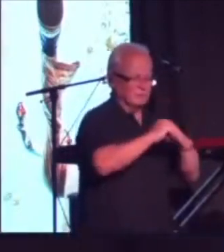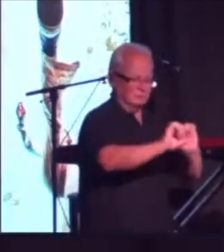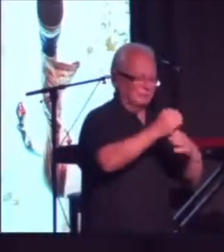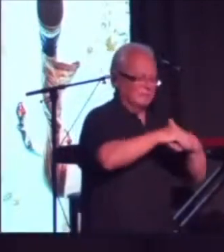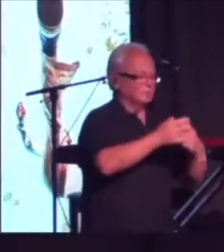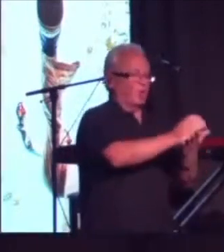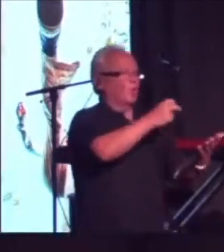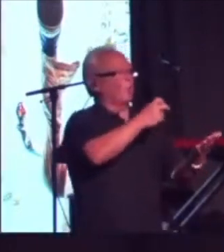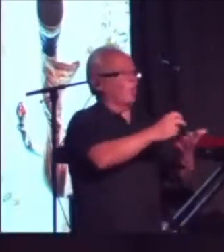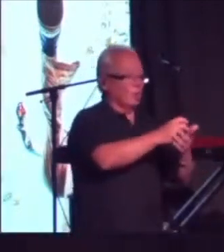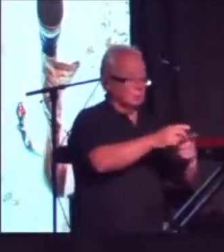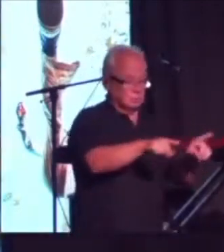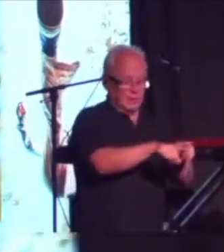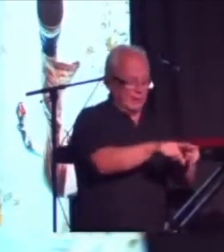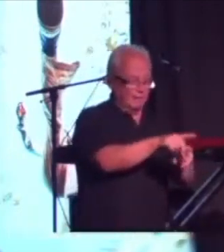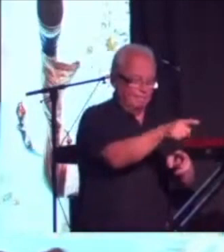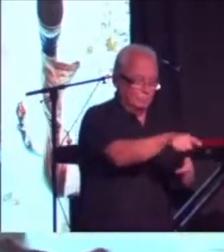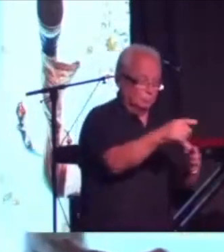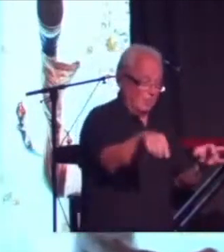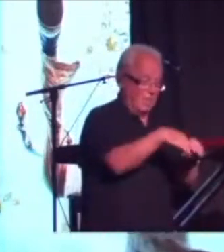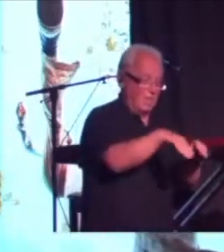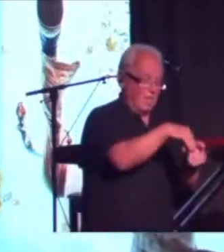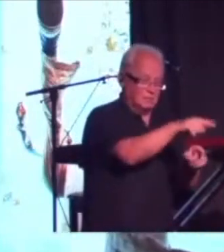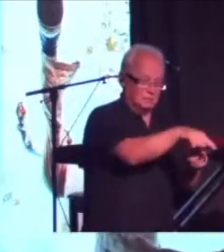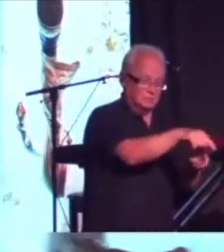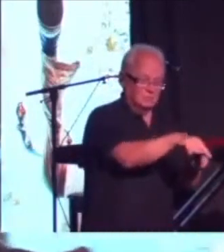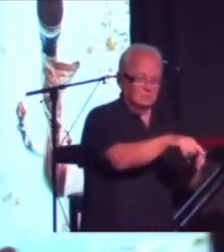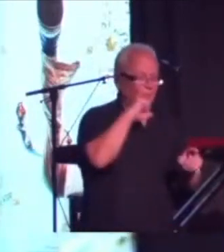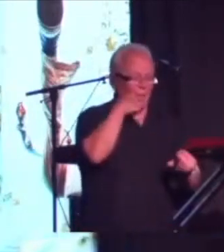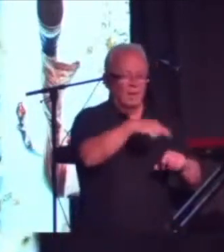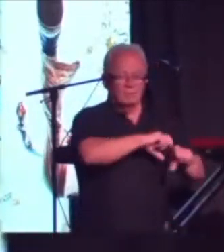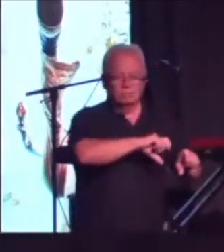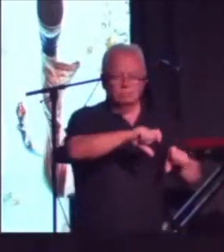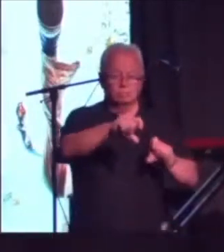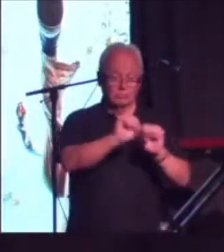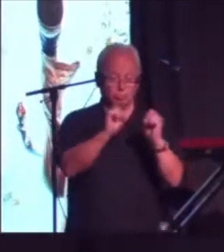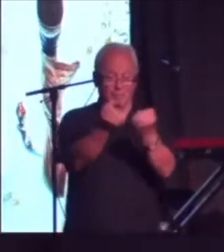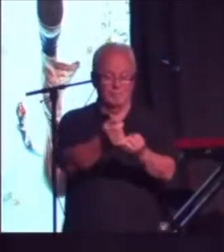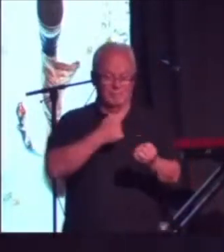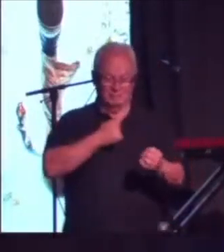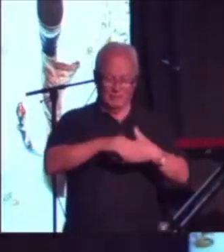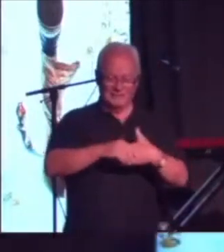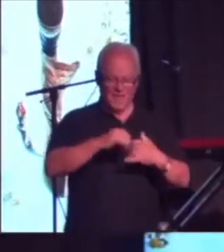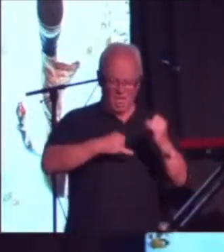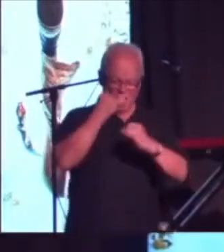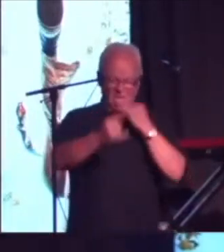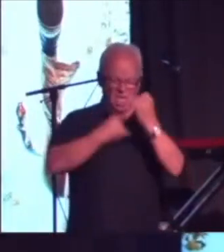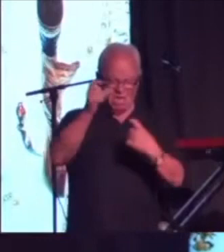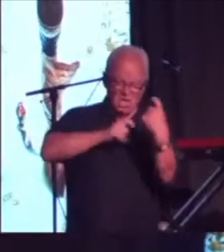they're unfaithful, if they're negative and complaining, people that are critical all the time, the chances are that you are too.